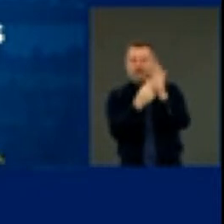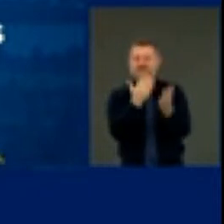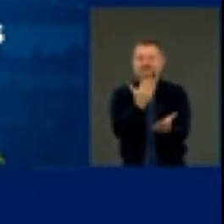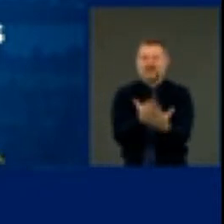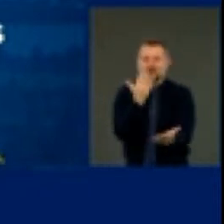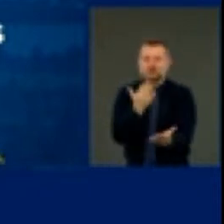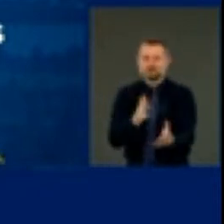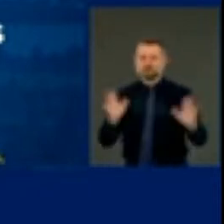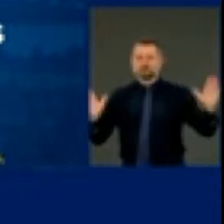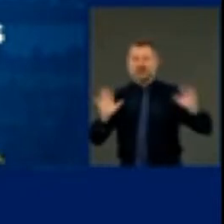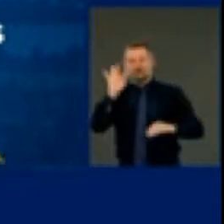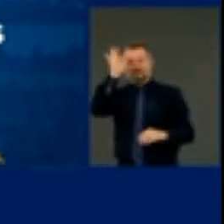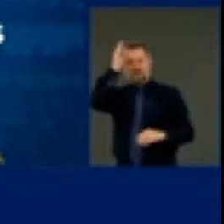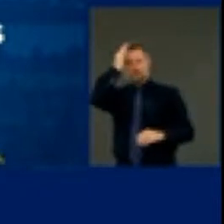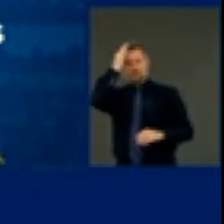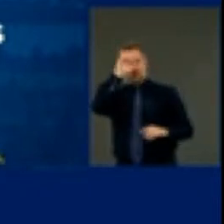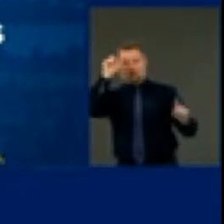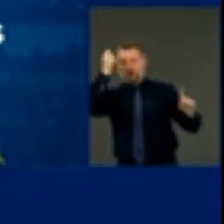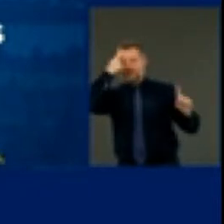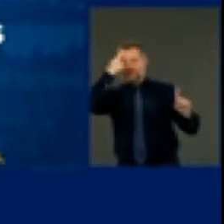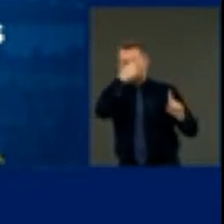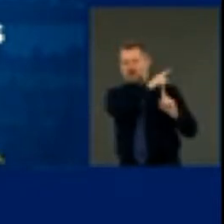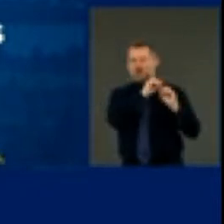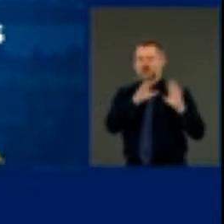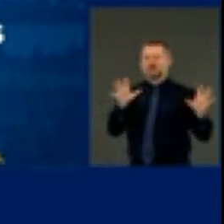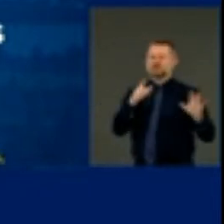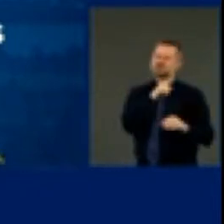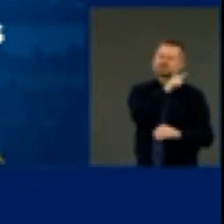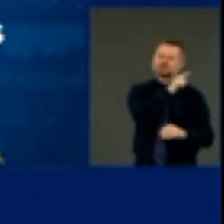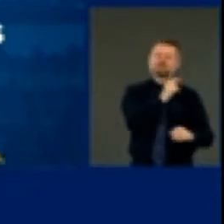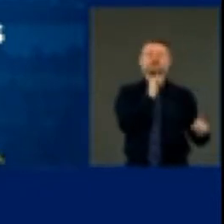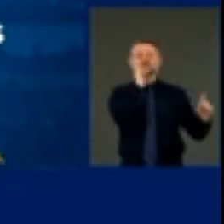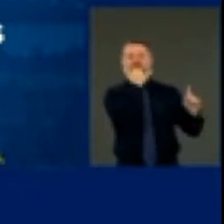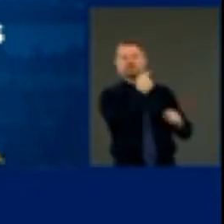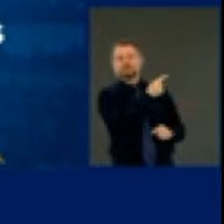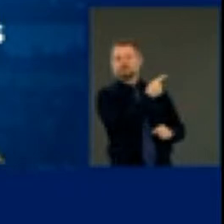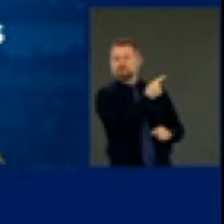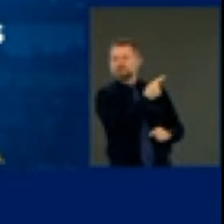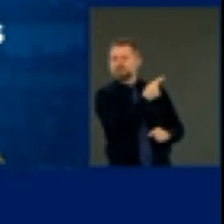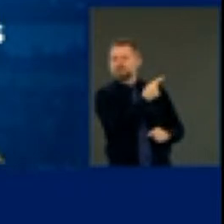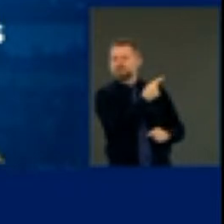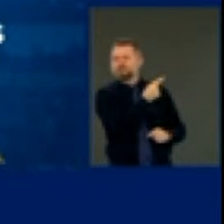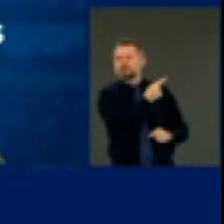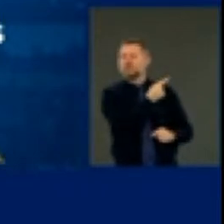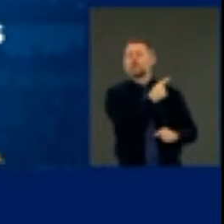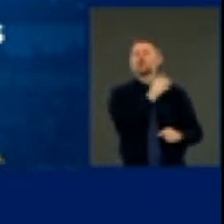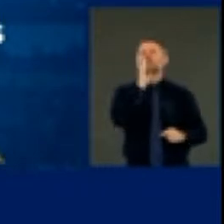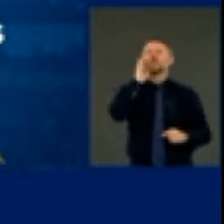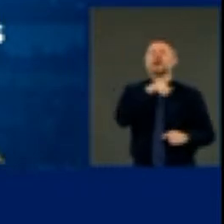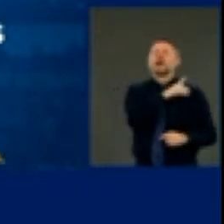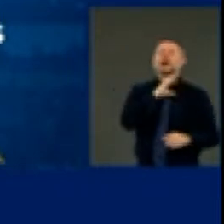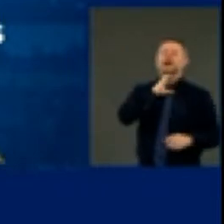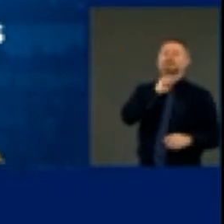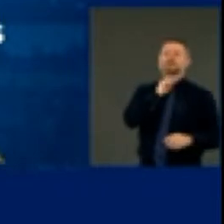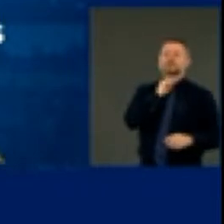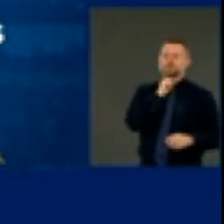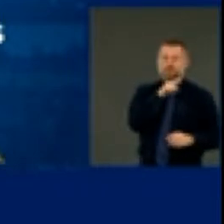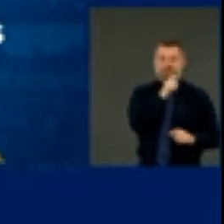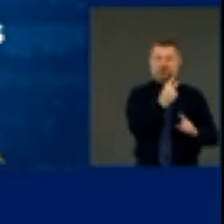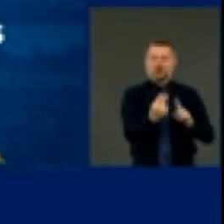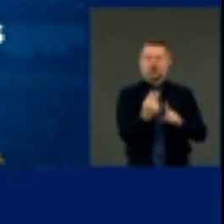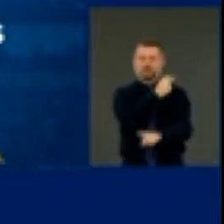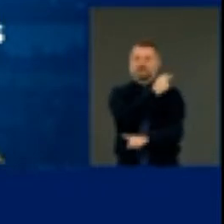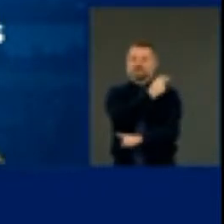mistake. And it is making an historic mistake. And that is not a political